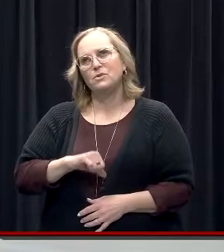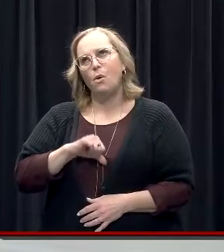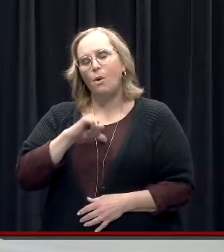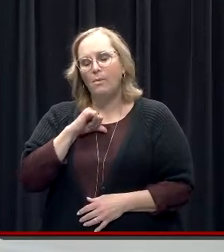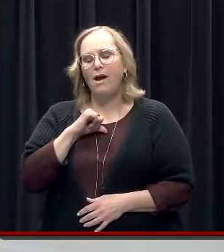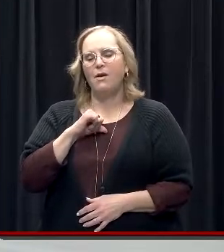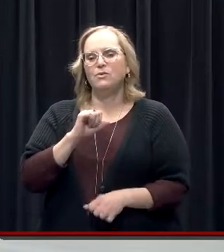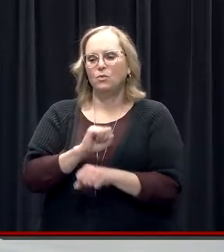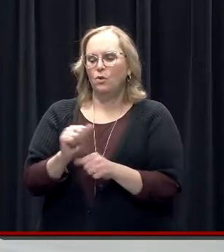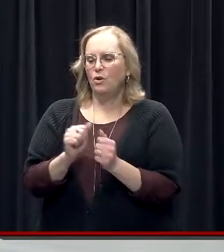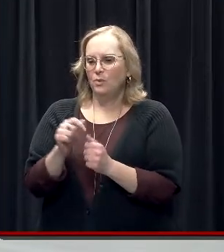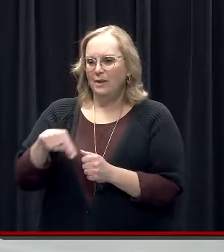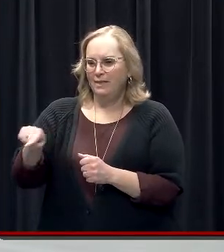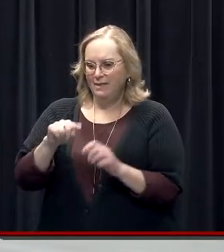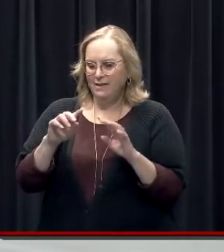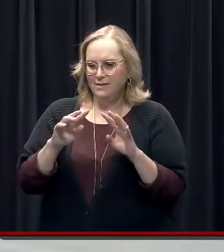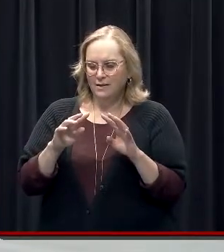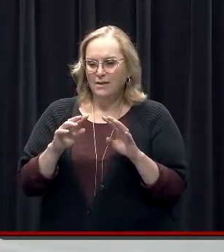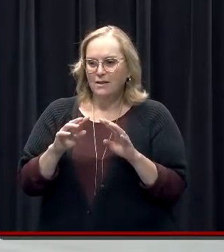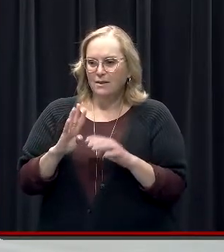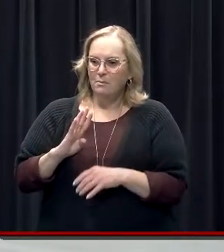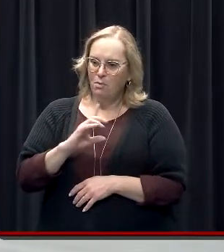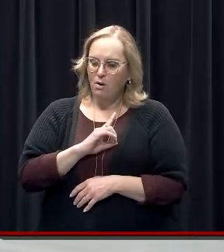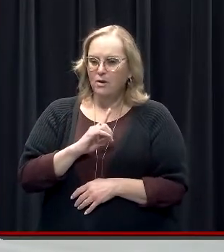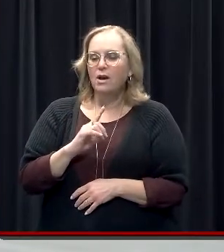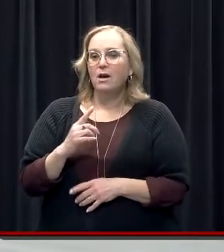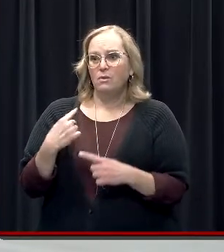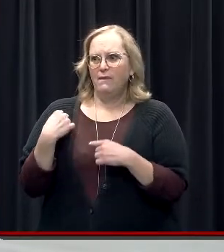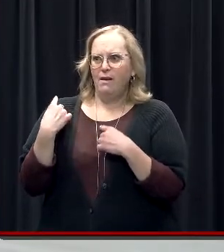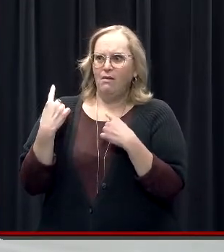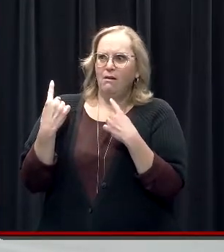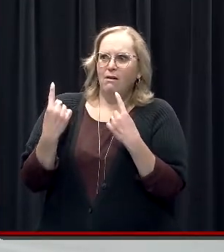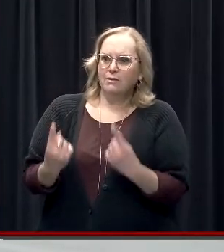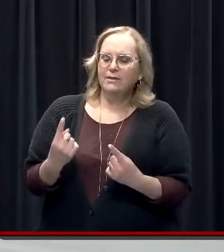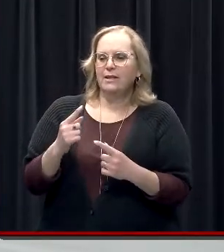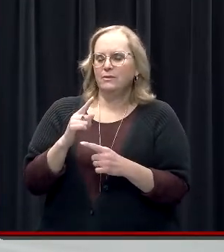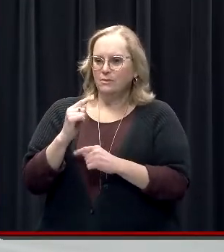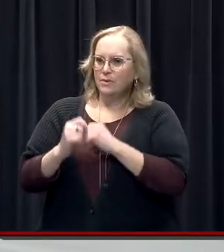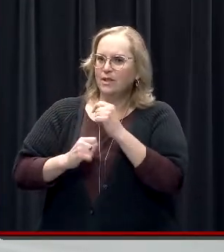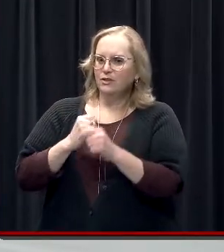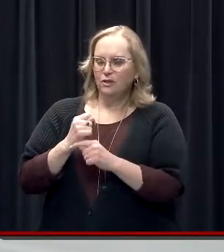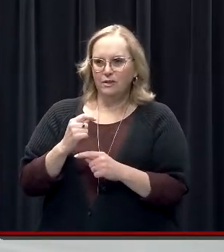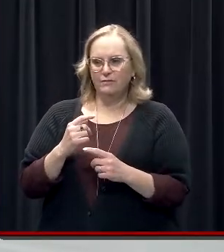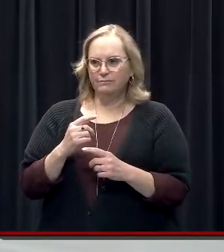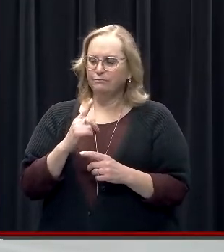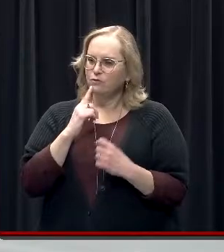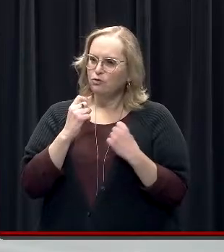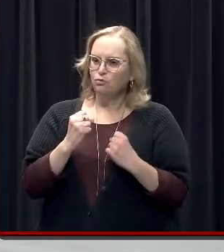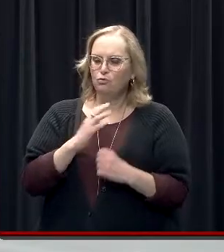know, we've had a long tradition of very strong boards in Olathe, but one of the things I'm really proud of for this